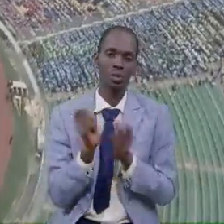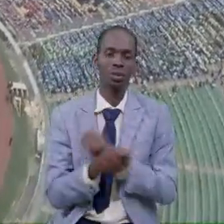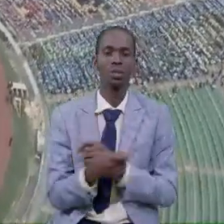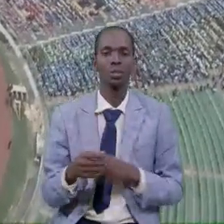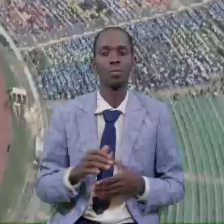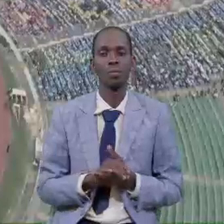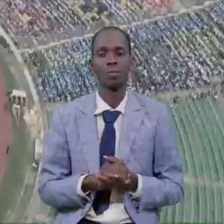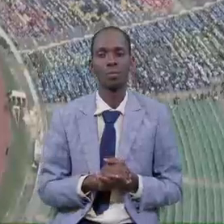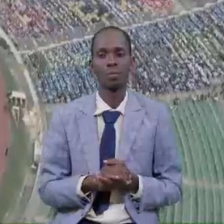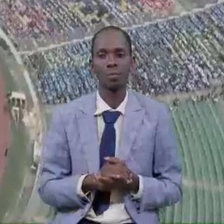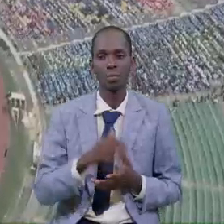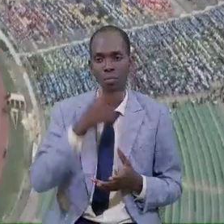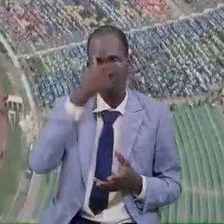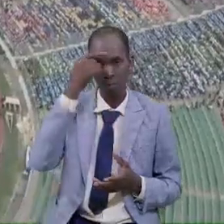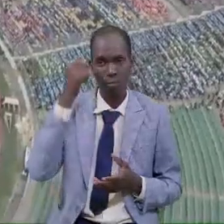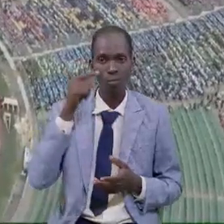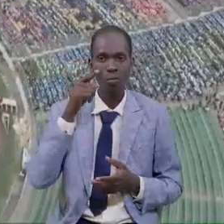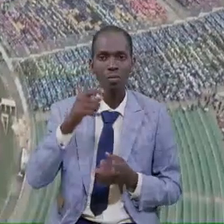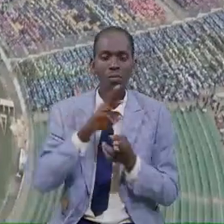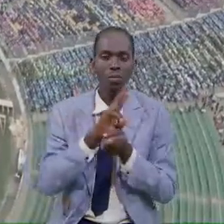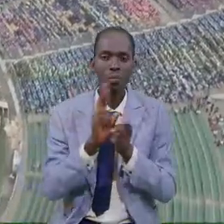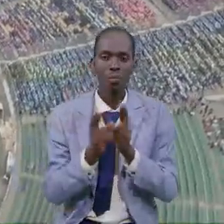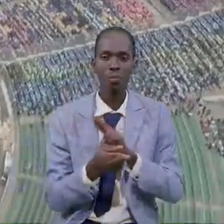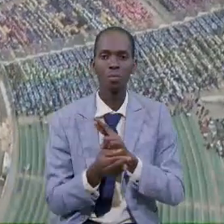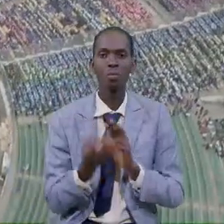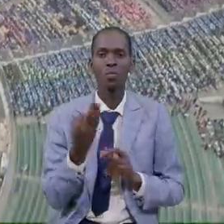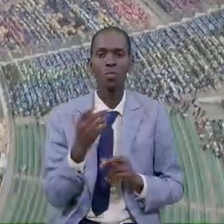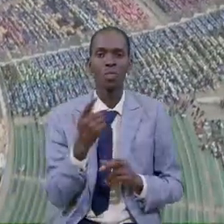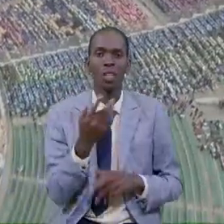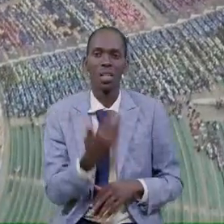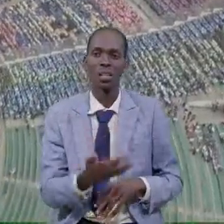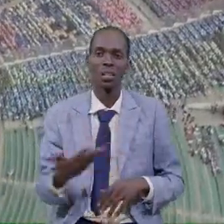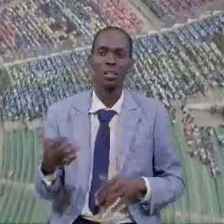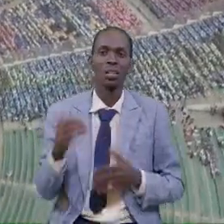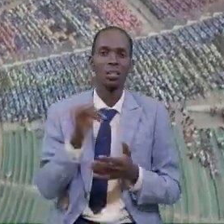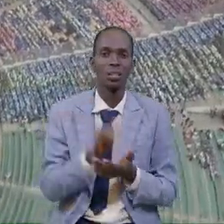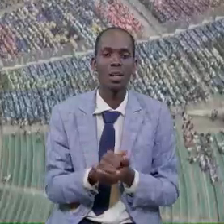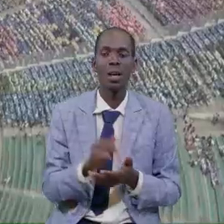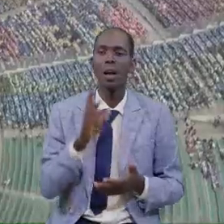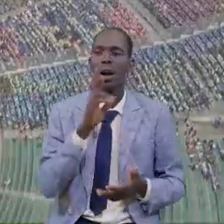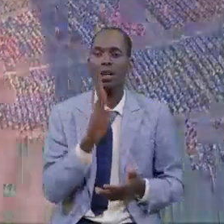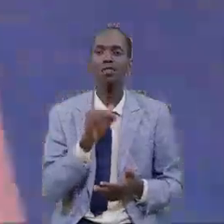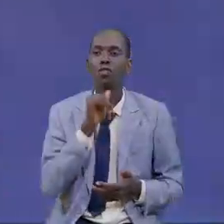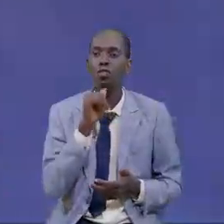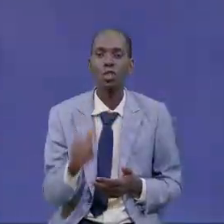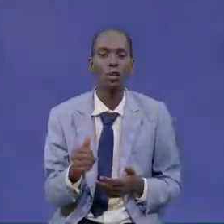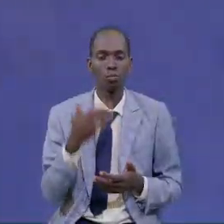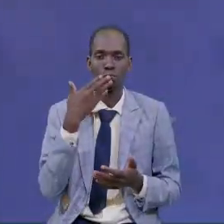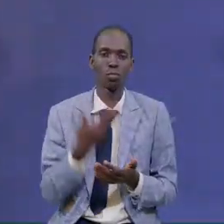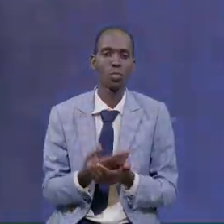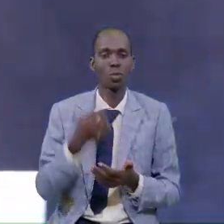Because you repent of the things that are not good for your life. In Romans chapter